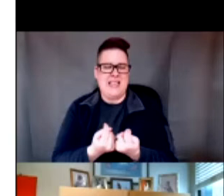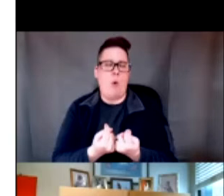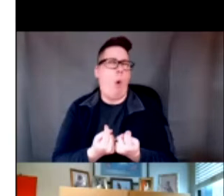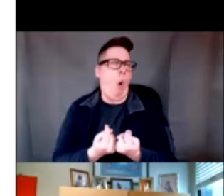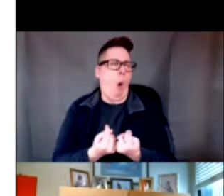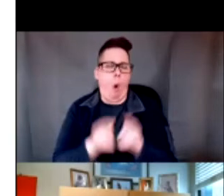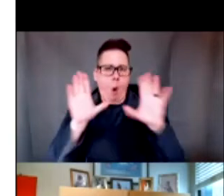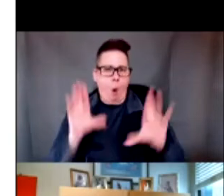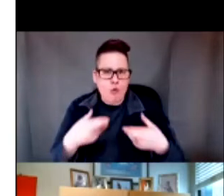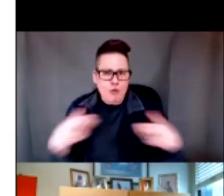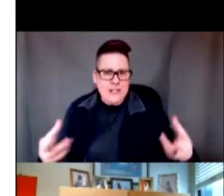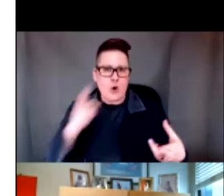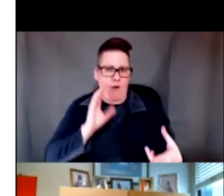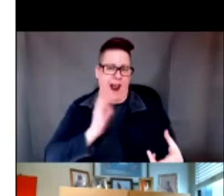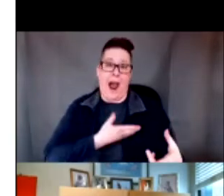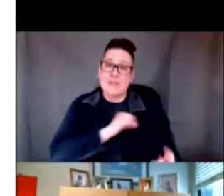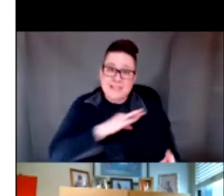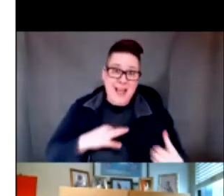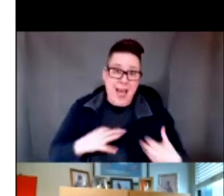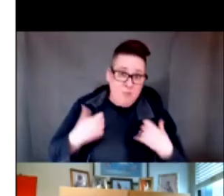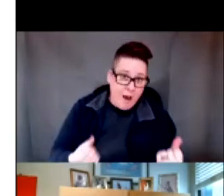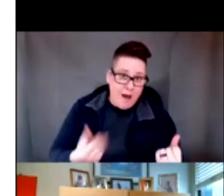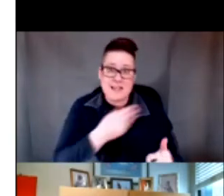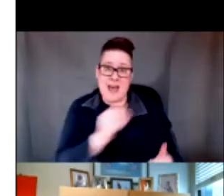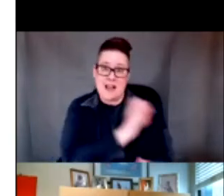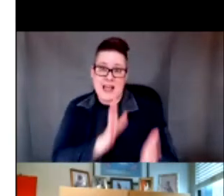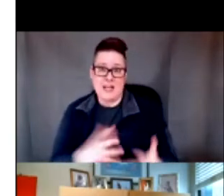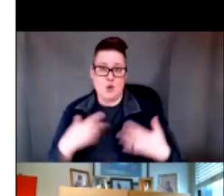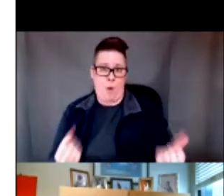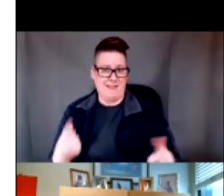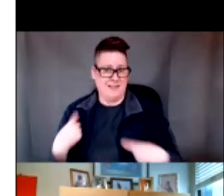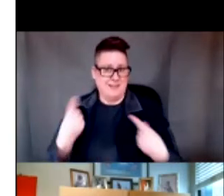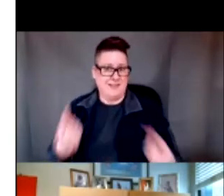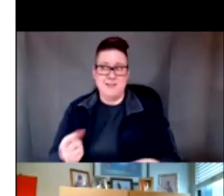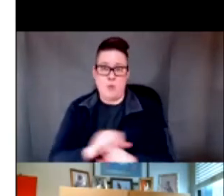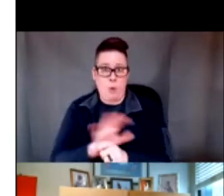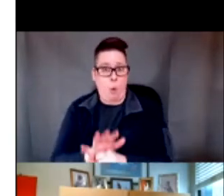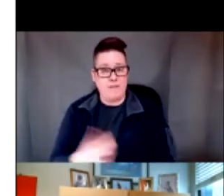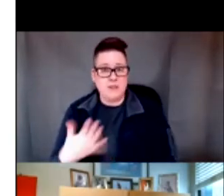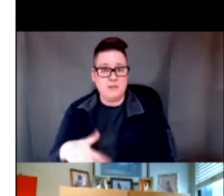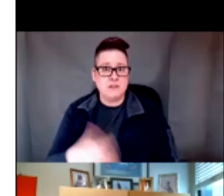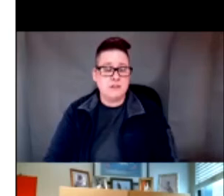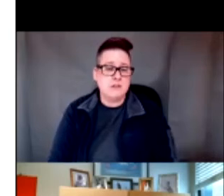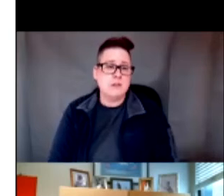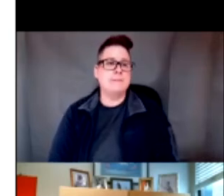for clinician and staff wellness, especially over the last 2 years with COVID.